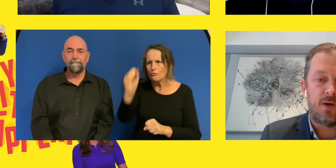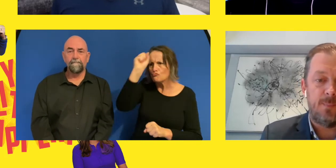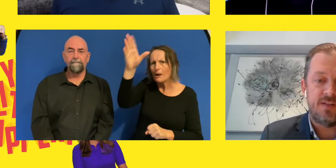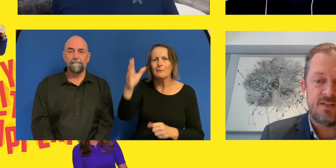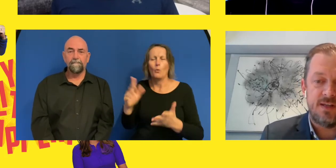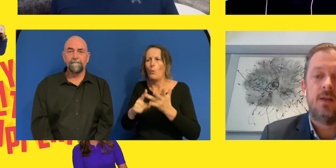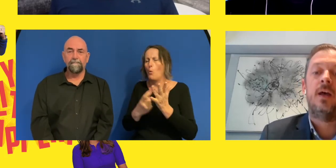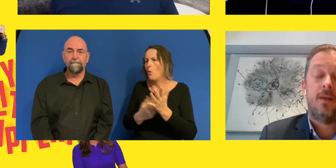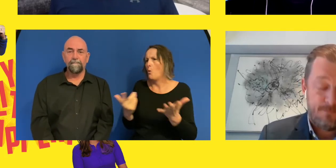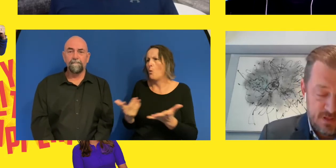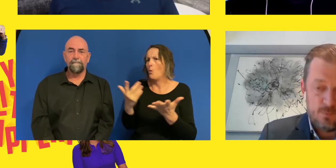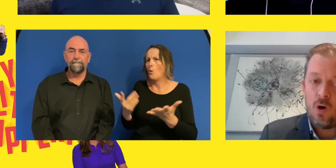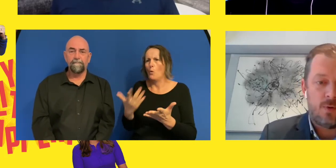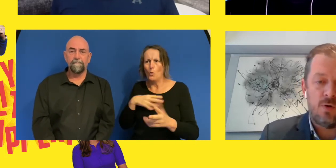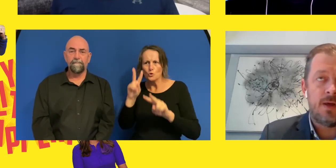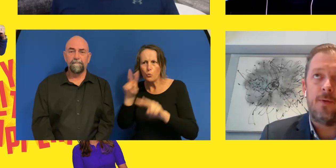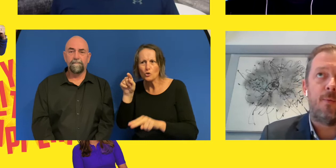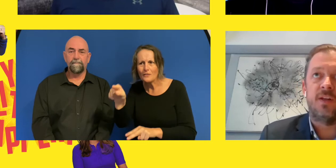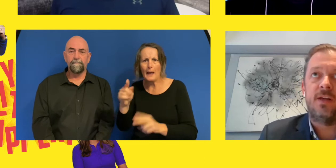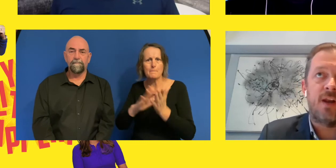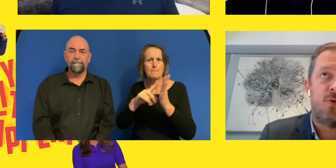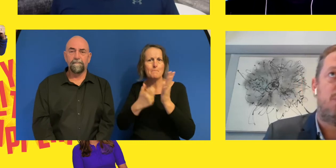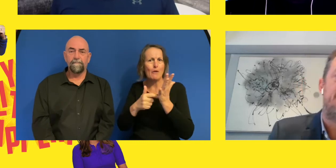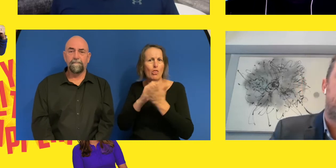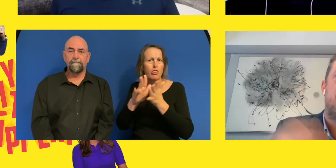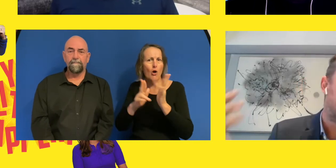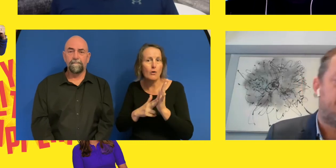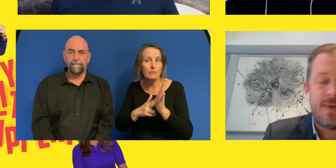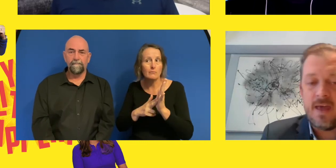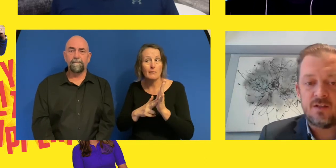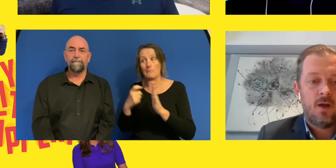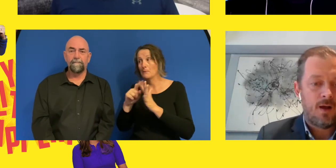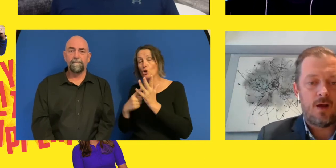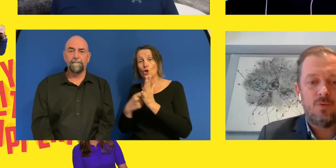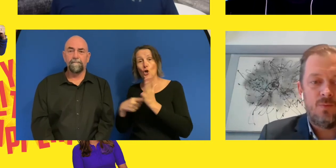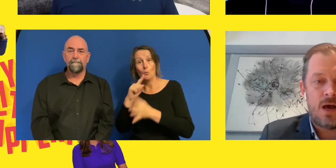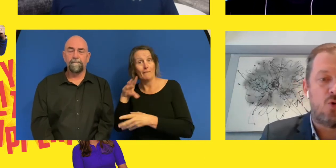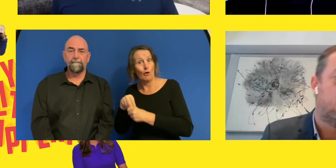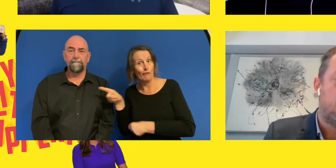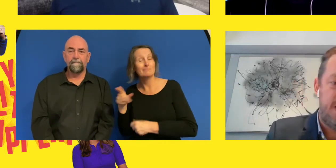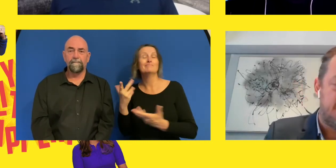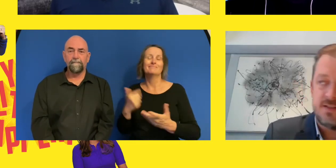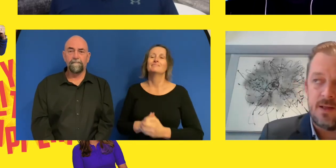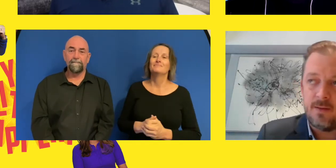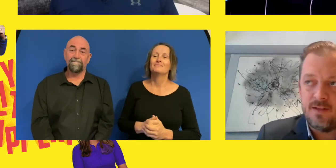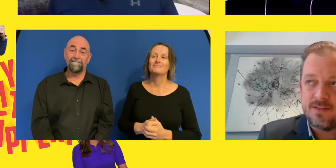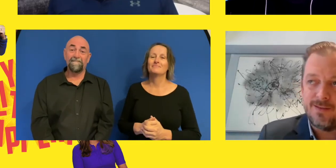for the Paralympics and say, "Oh, I'm gonna watch an incredible wheelchair rugby match. How cool will